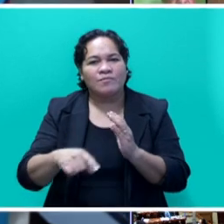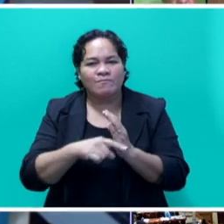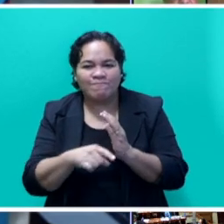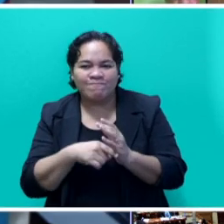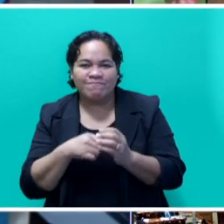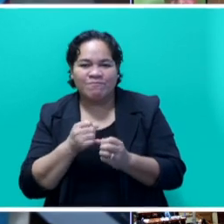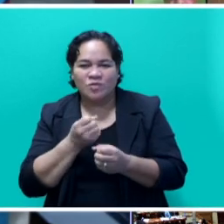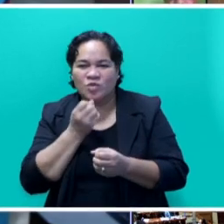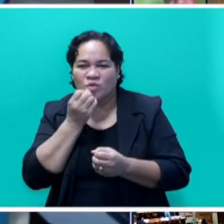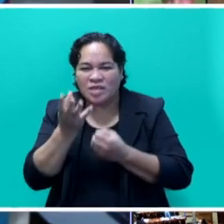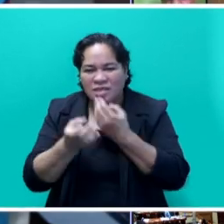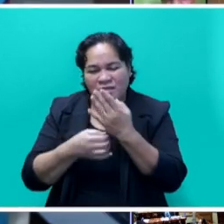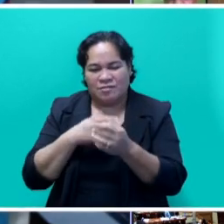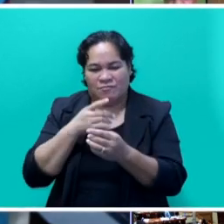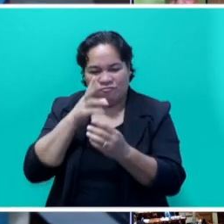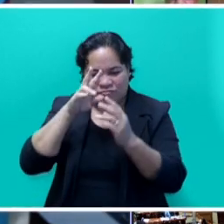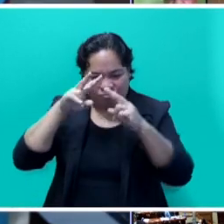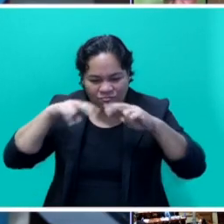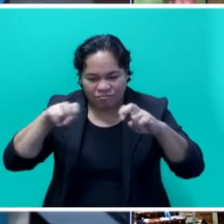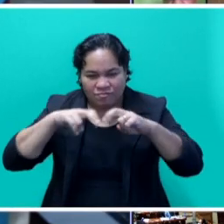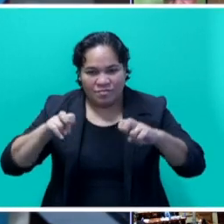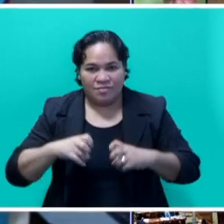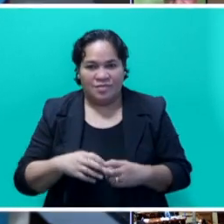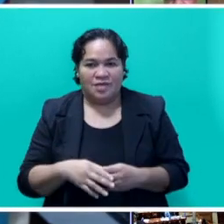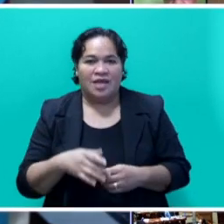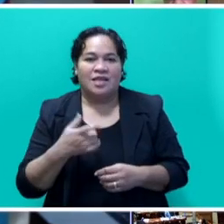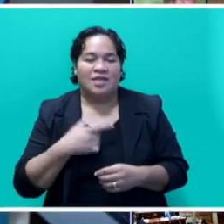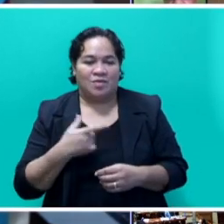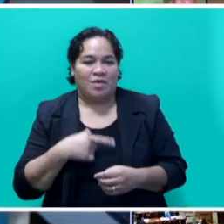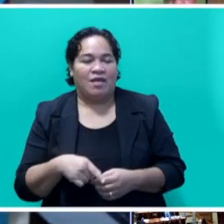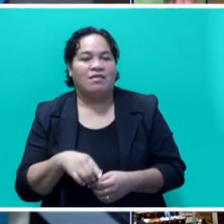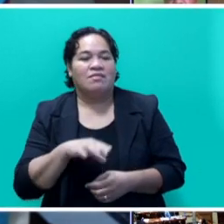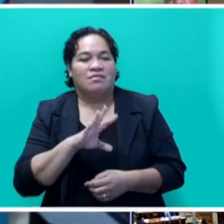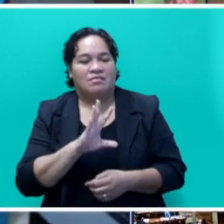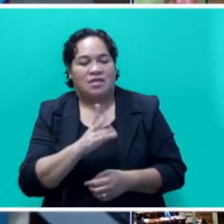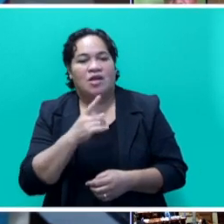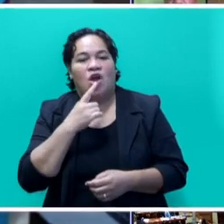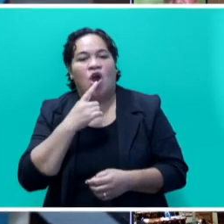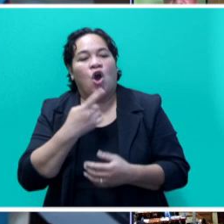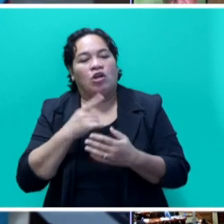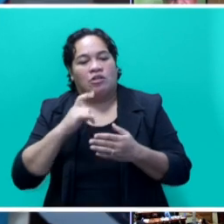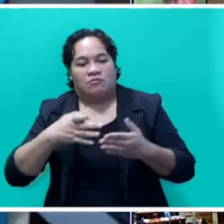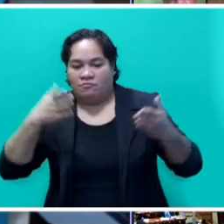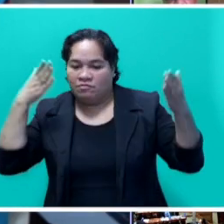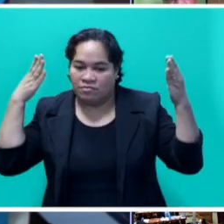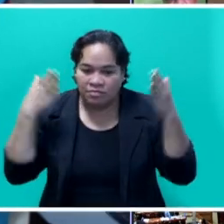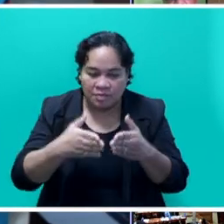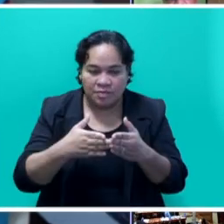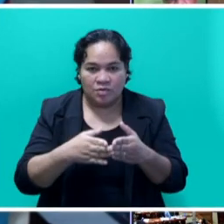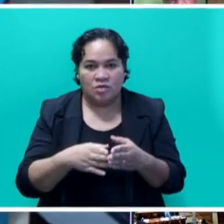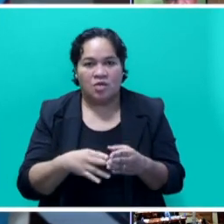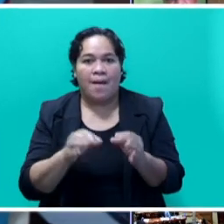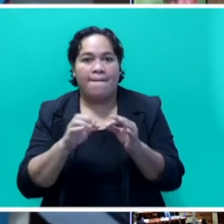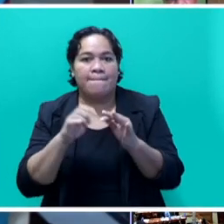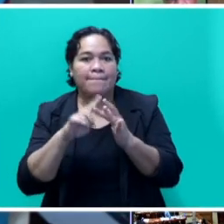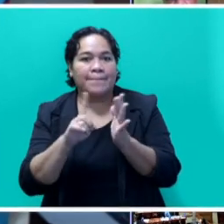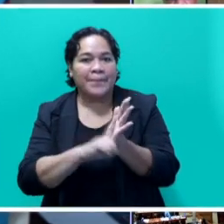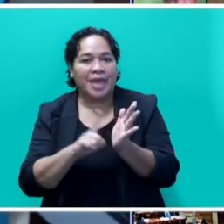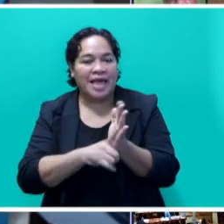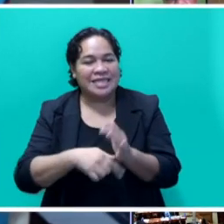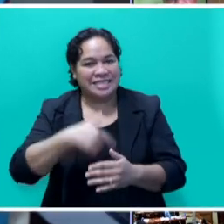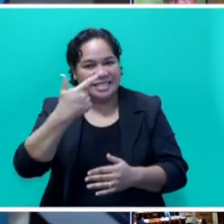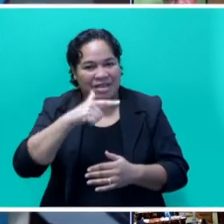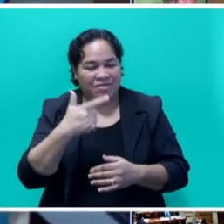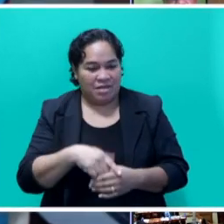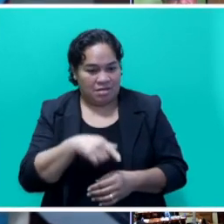they decided to die on the hill of Bill 17. A bill they have